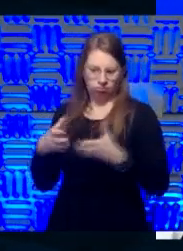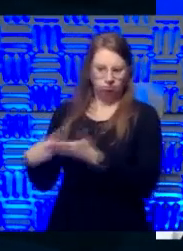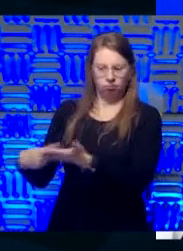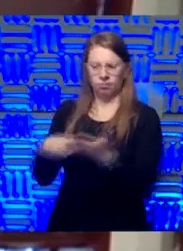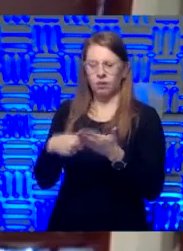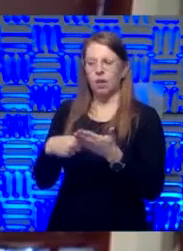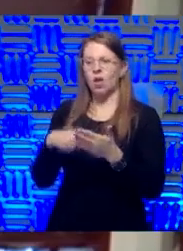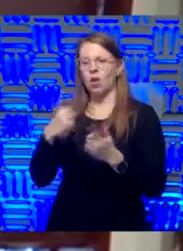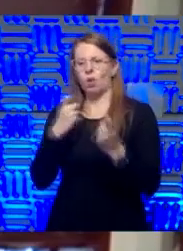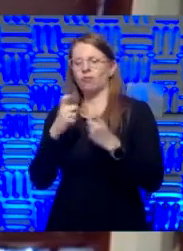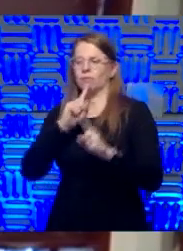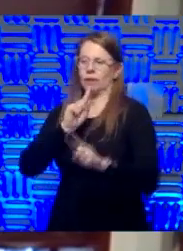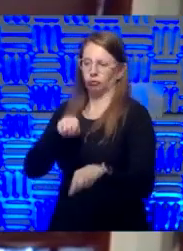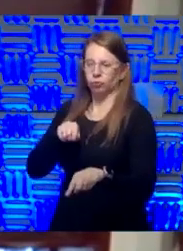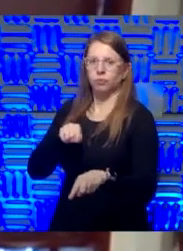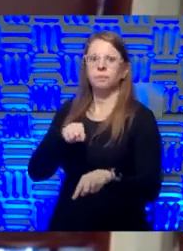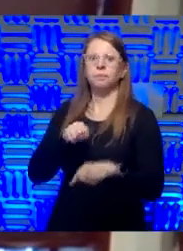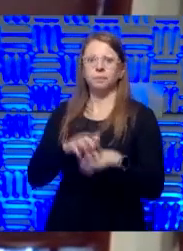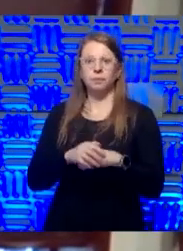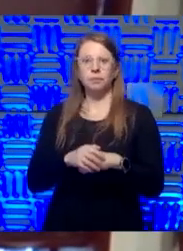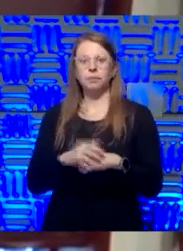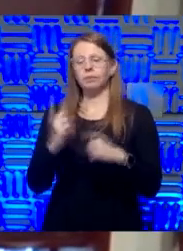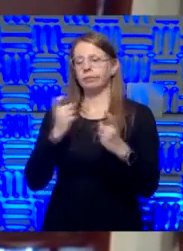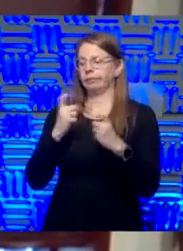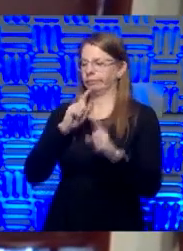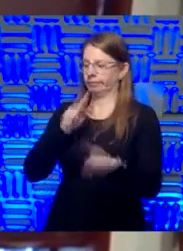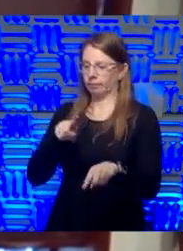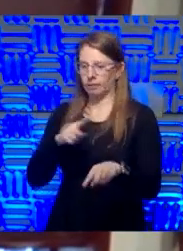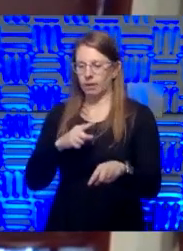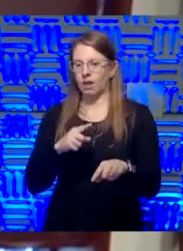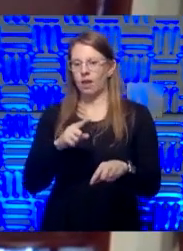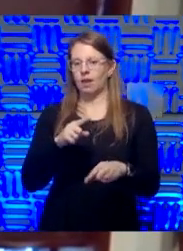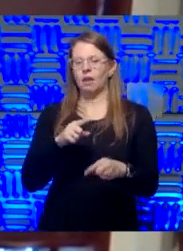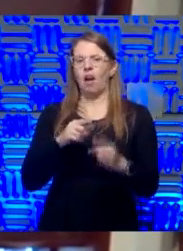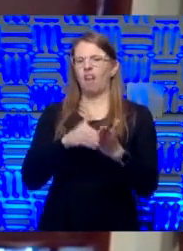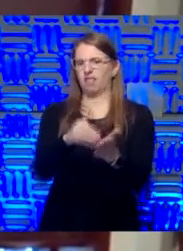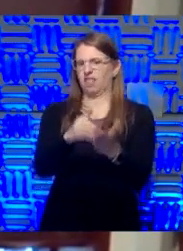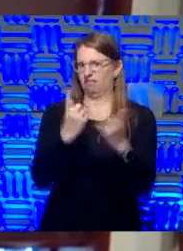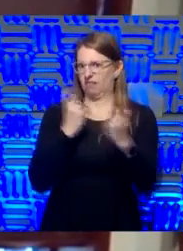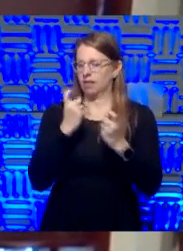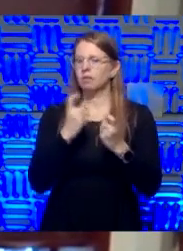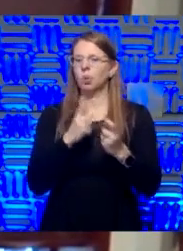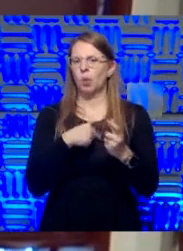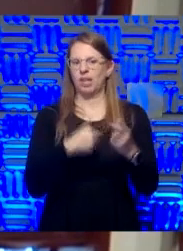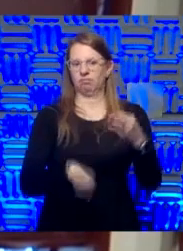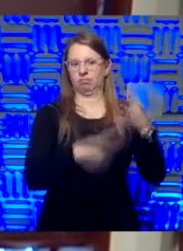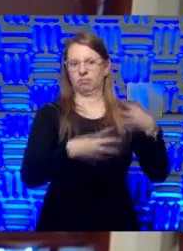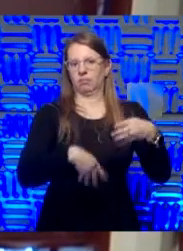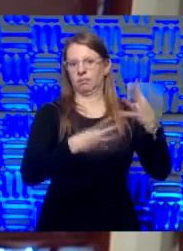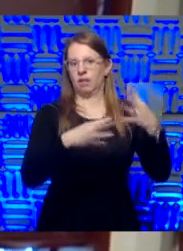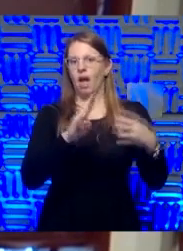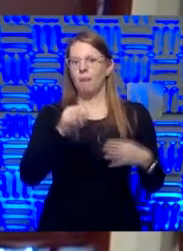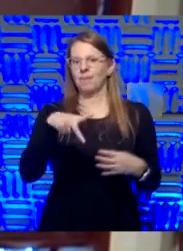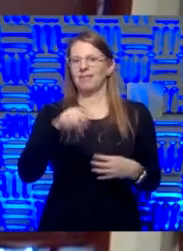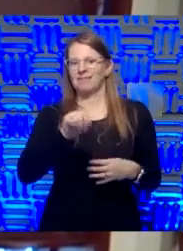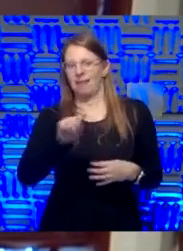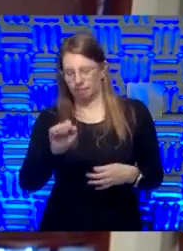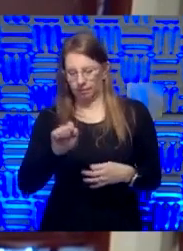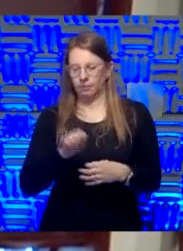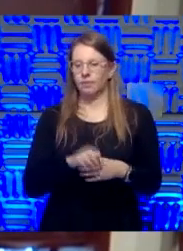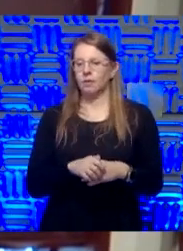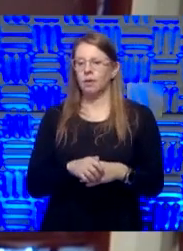answer questions, keep our frequently asked questions up to date, but that's more on the competitive side. On the medical side, we rely